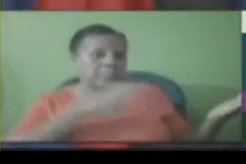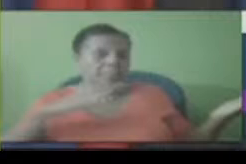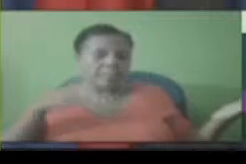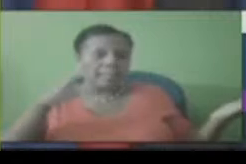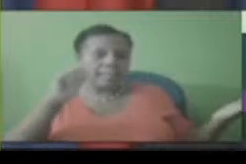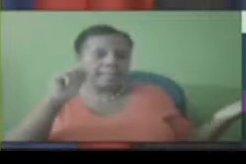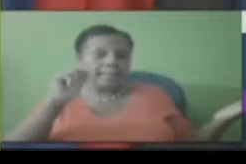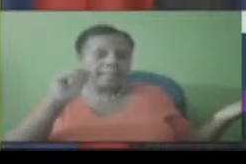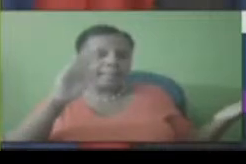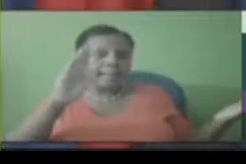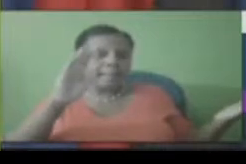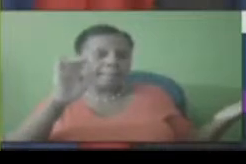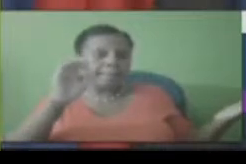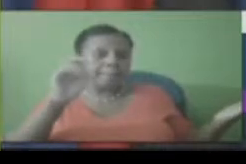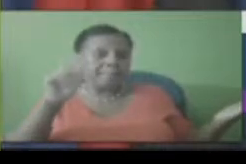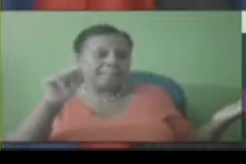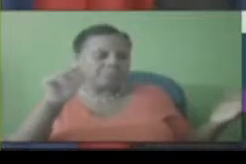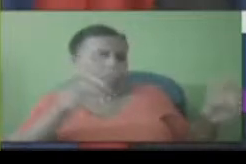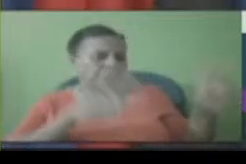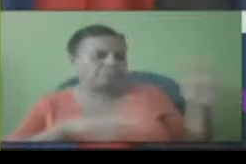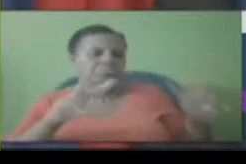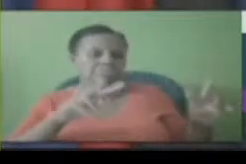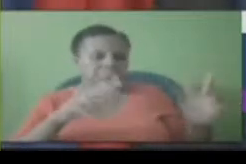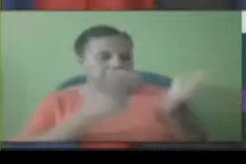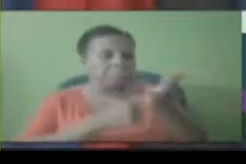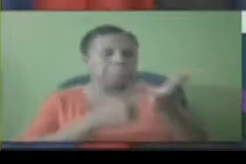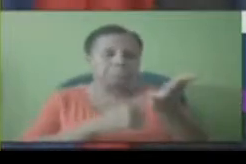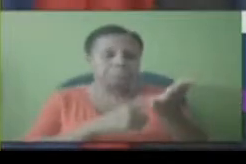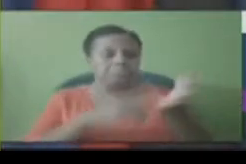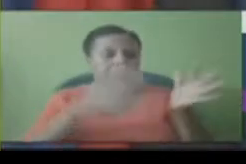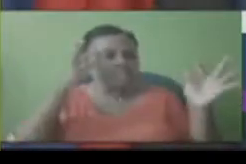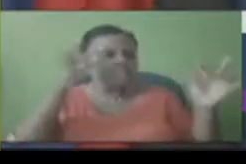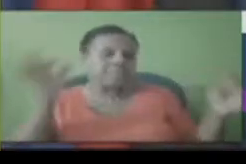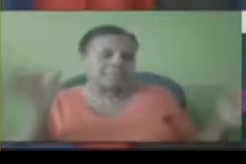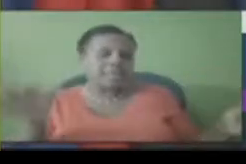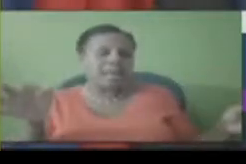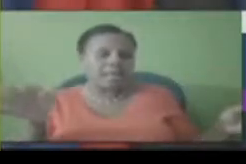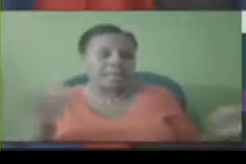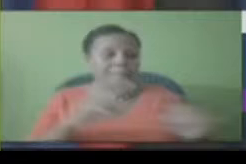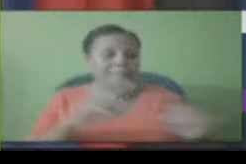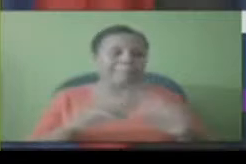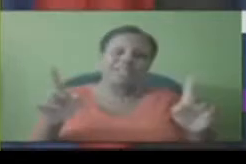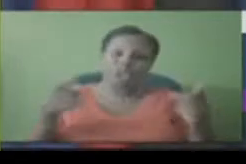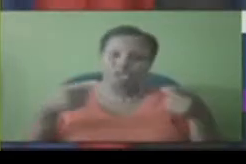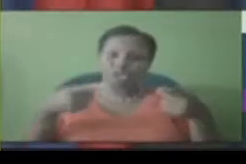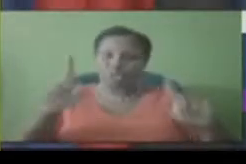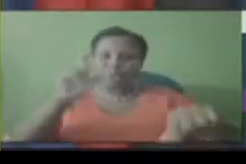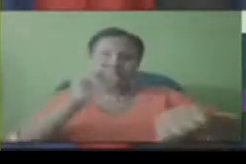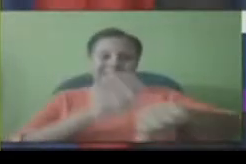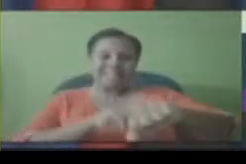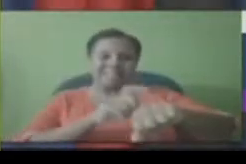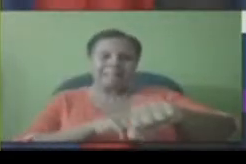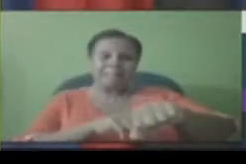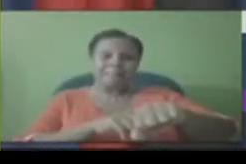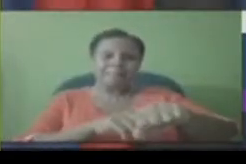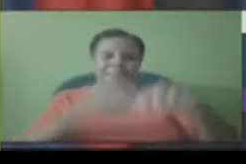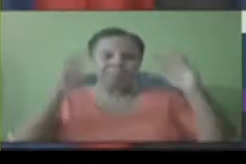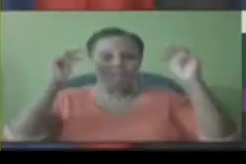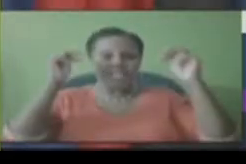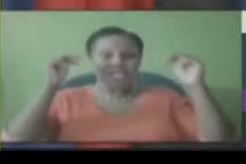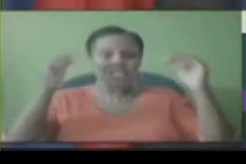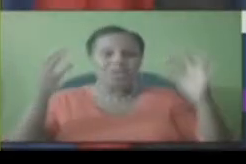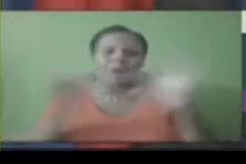funding the operation of an airline that was not flying, or largely not flying. And now that they're going to go back out in a